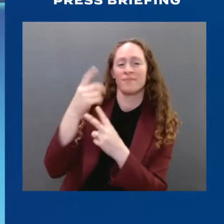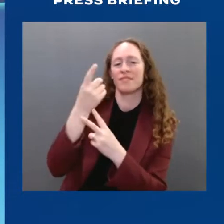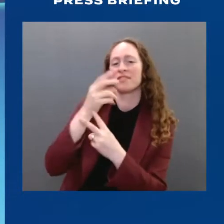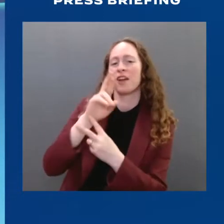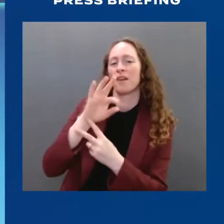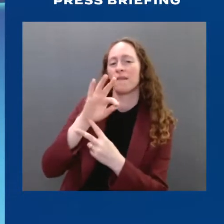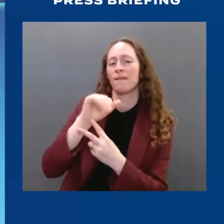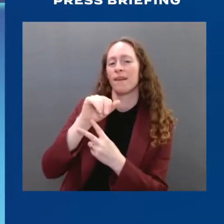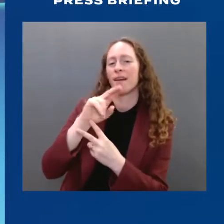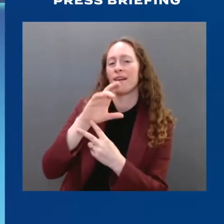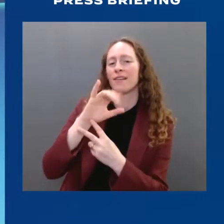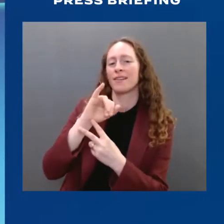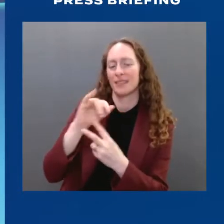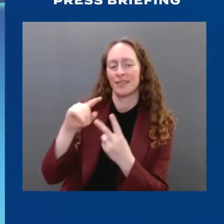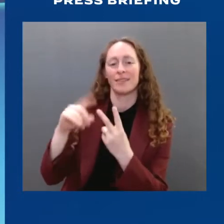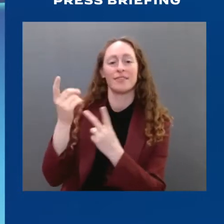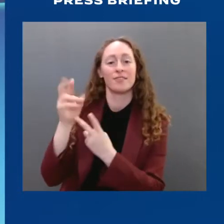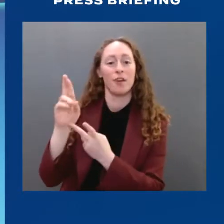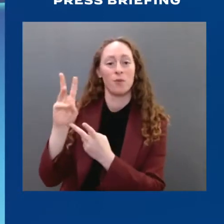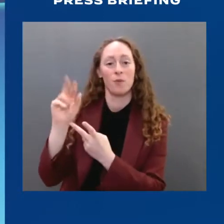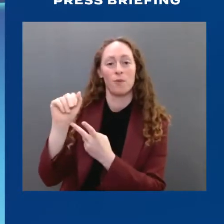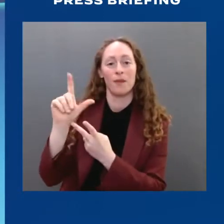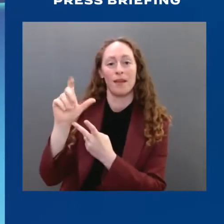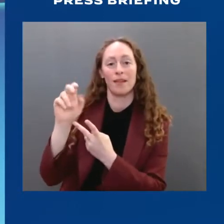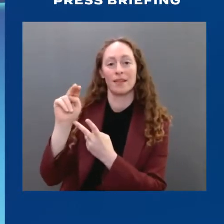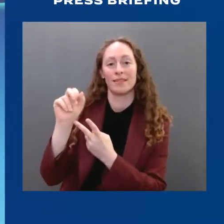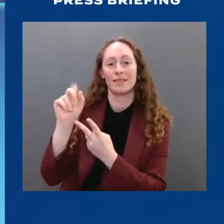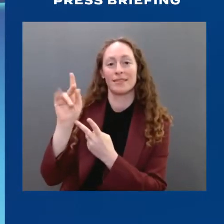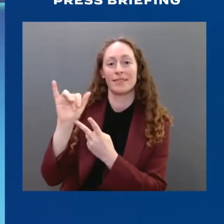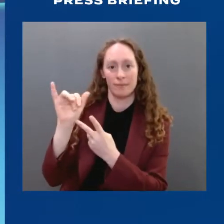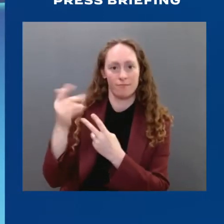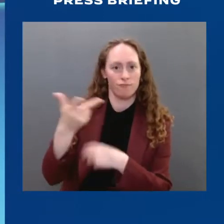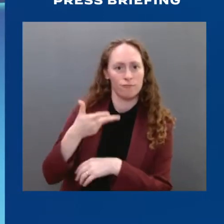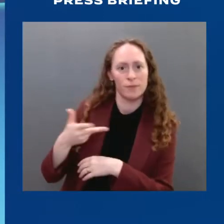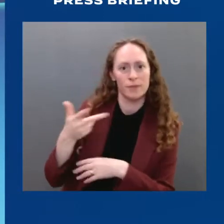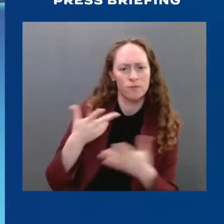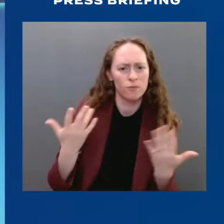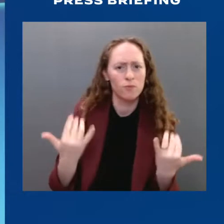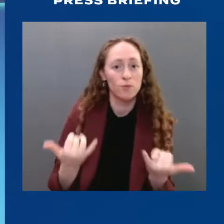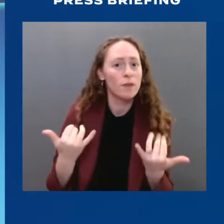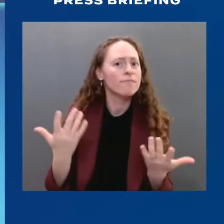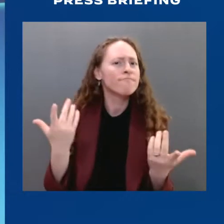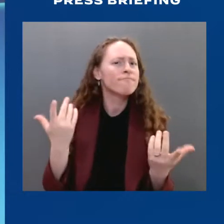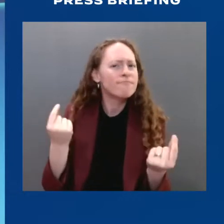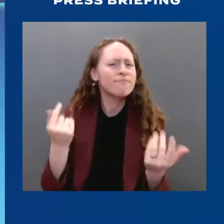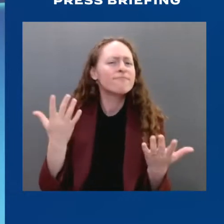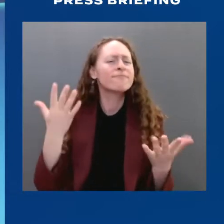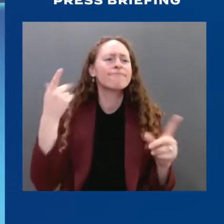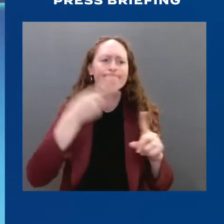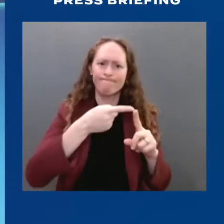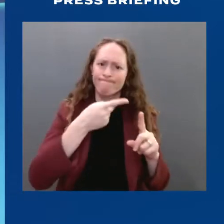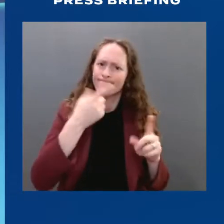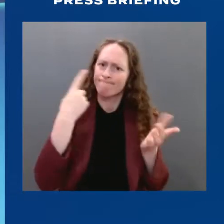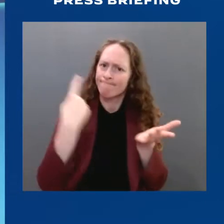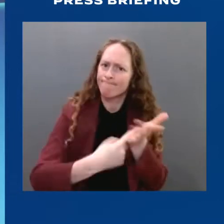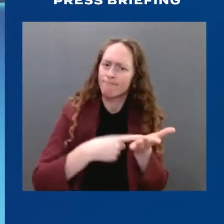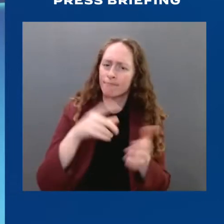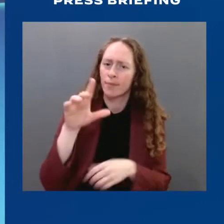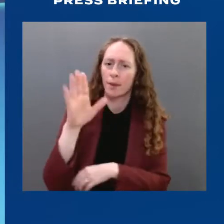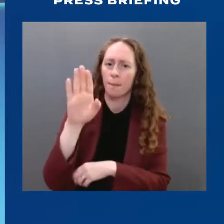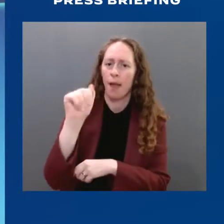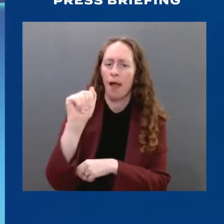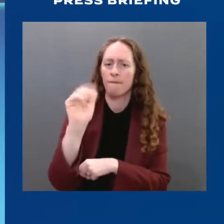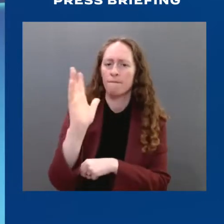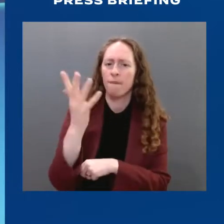BA5. Dr. Walensky, after I speak, will provide an update on the state of the pandemic and BA5 in the United States. And then